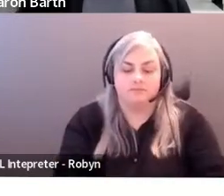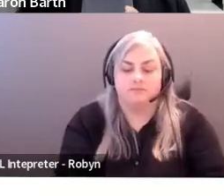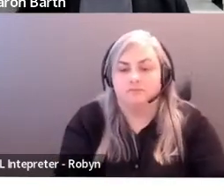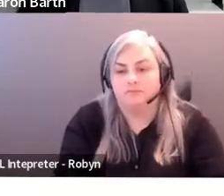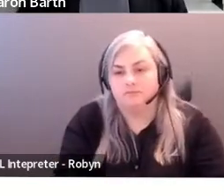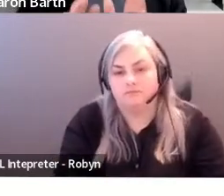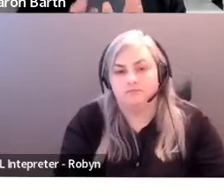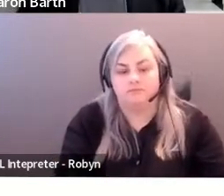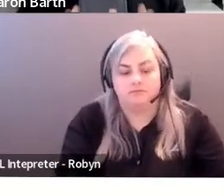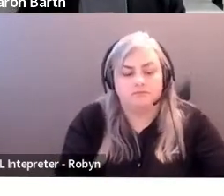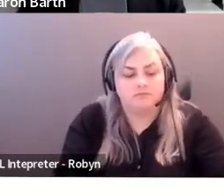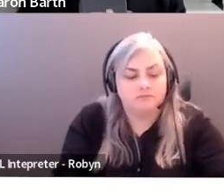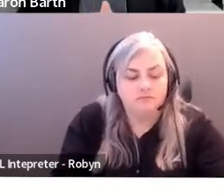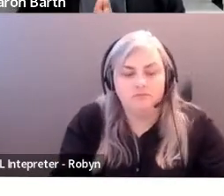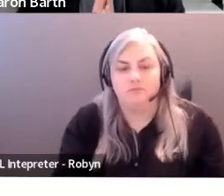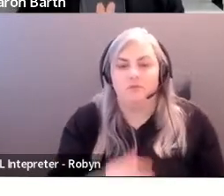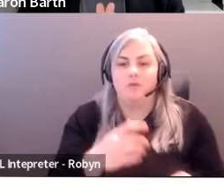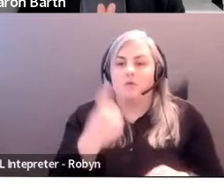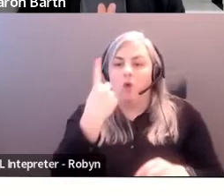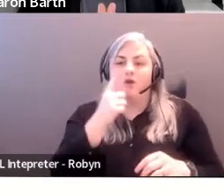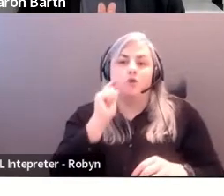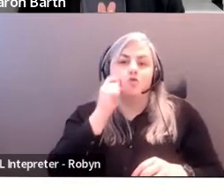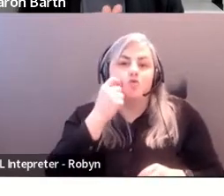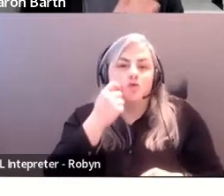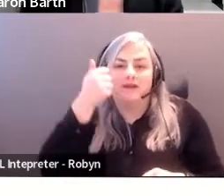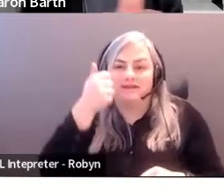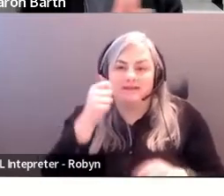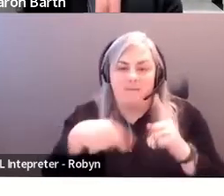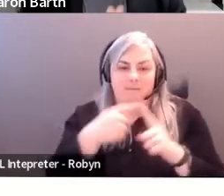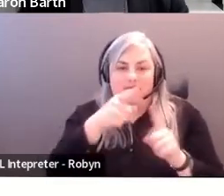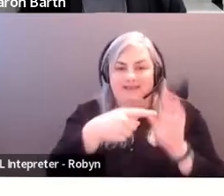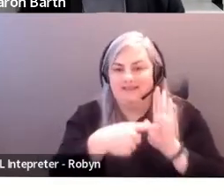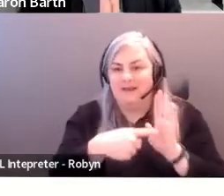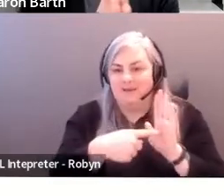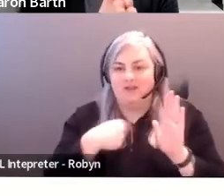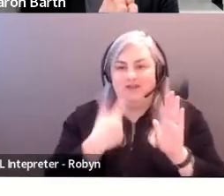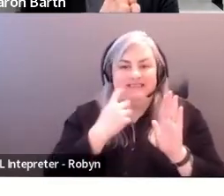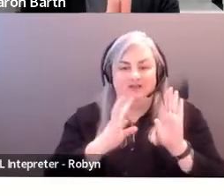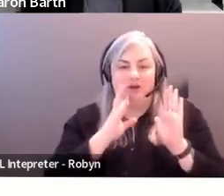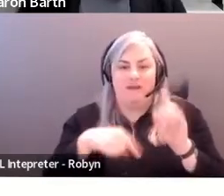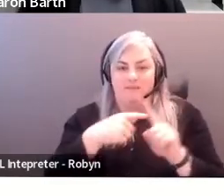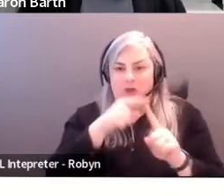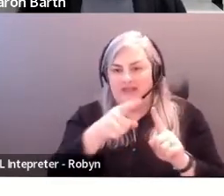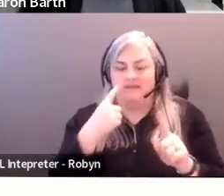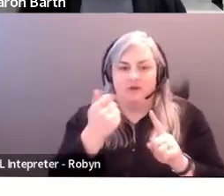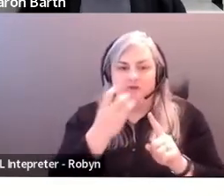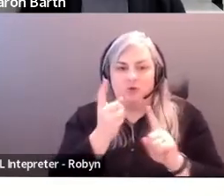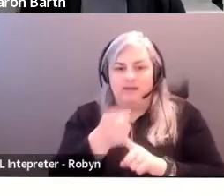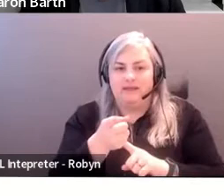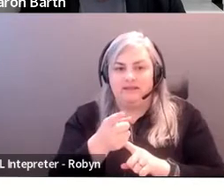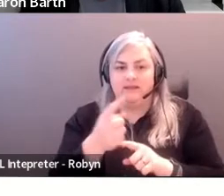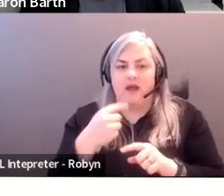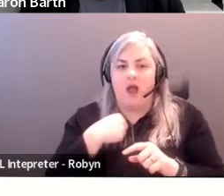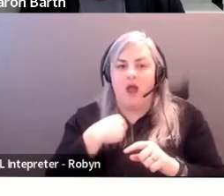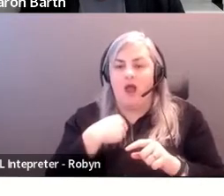what I want to show you is the coolest thing about this example. Okay, so we've just talked about this for a couple minutes, right? If I take